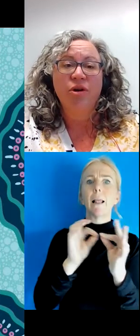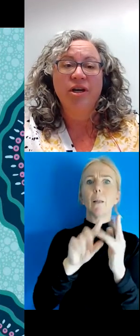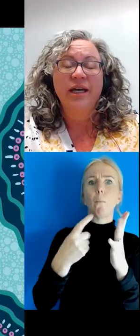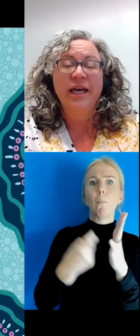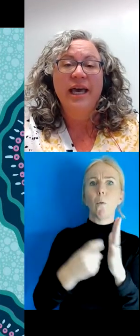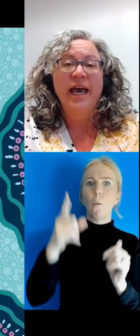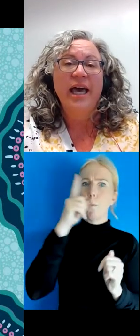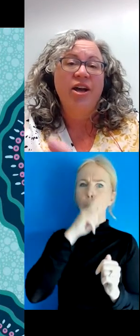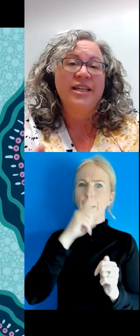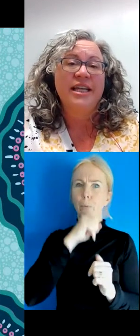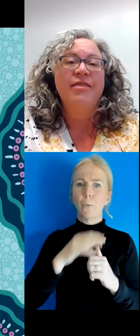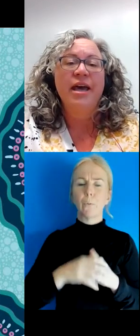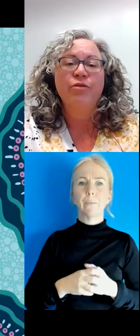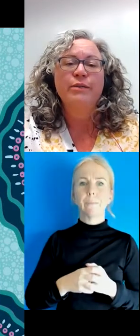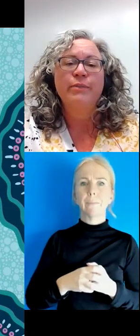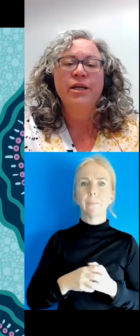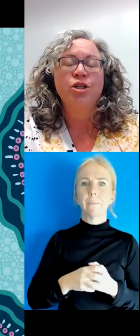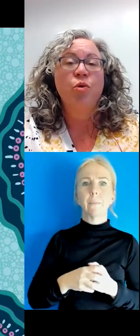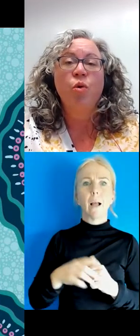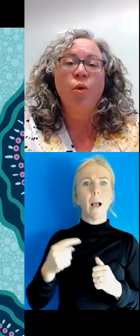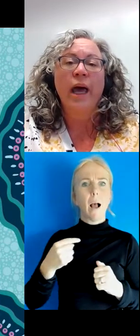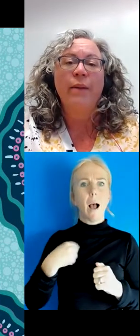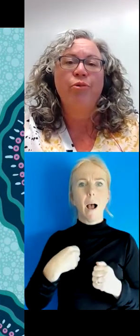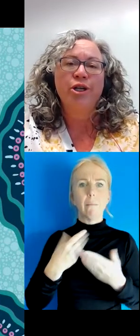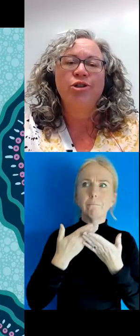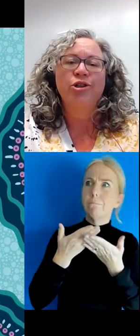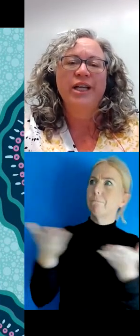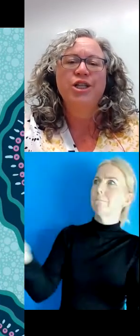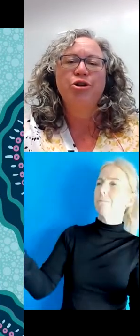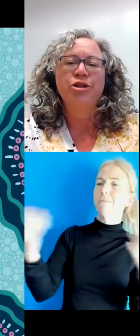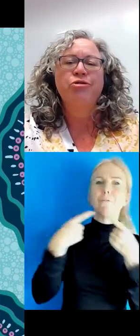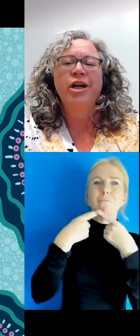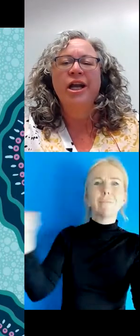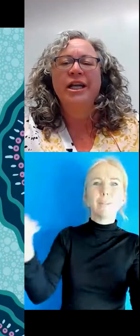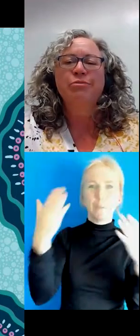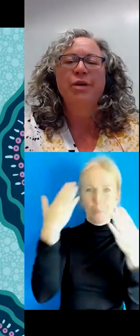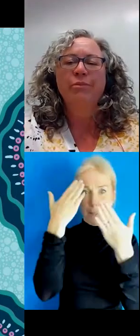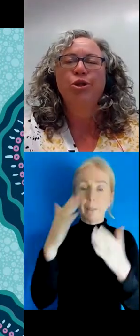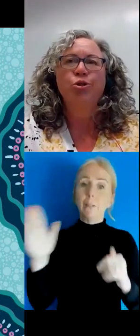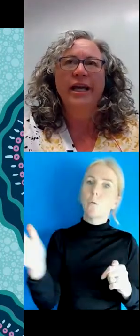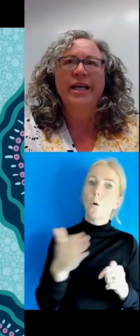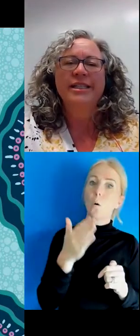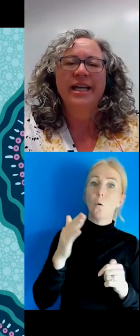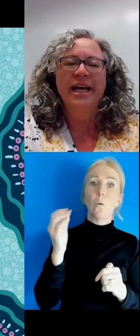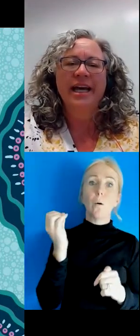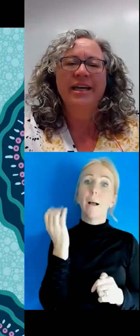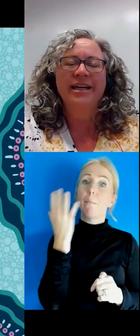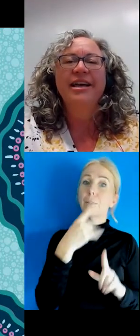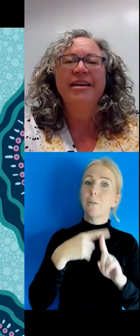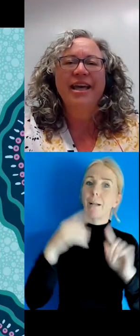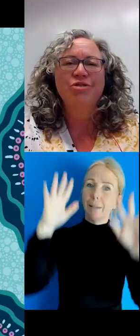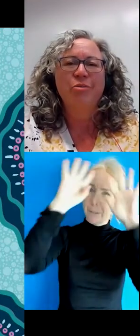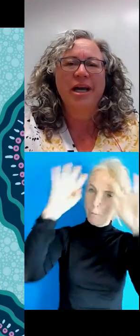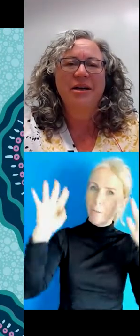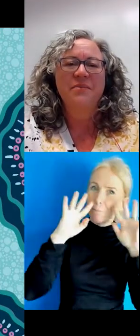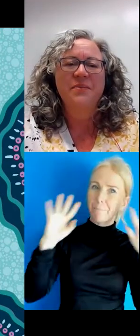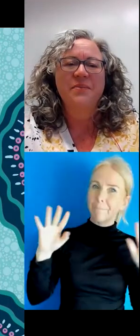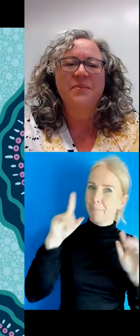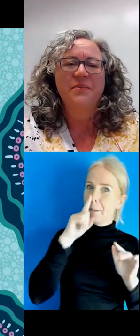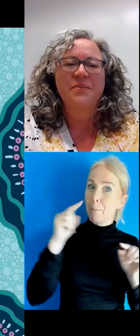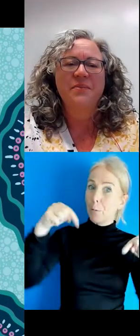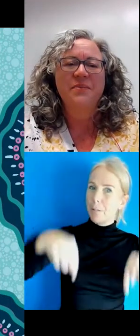and work. And I extend that respect to all Aboriginal and Torres Strait Islander people joining us today. Thanks,